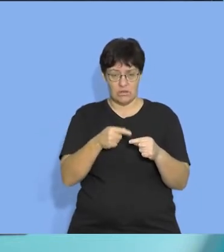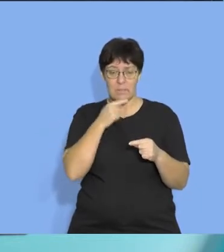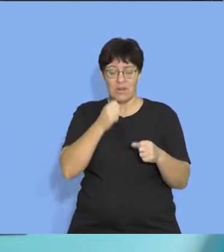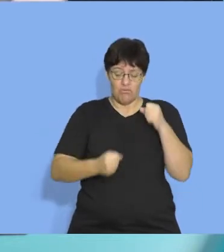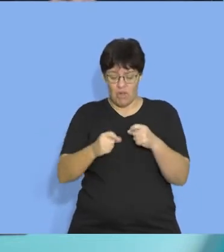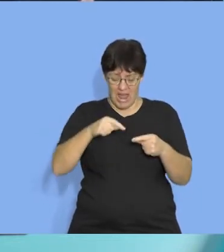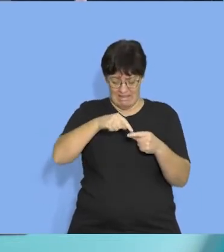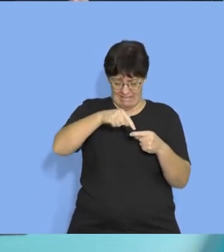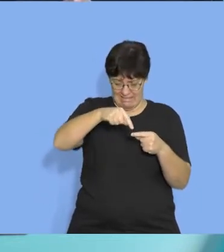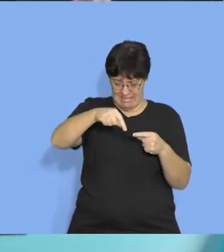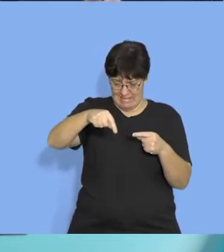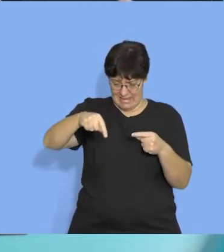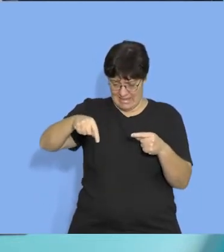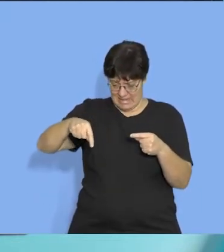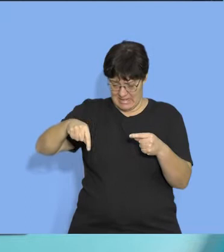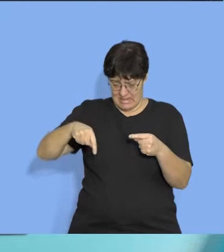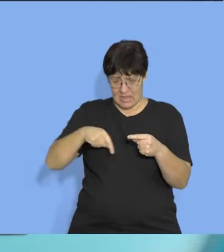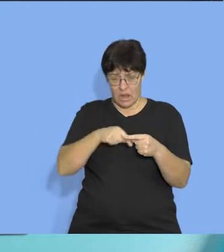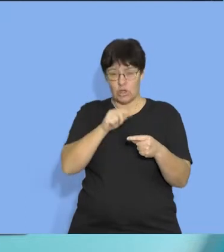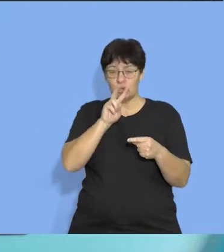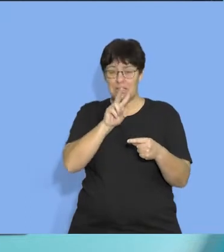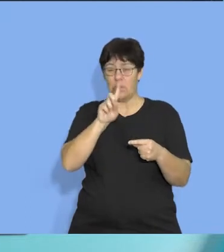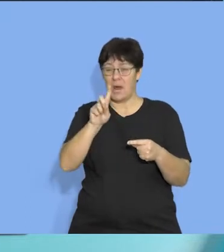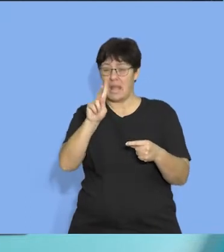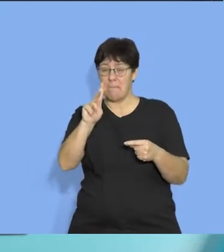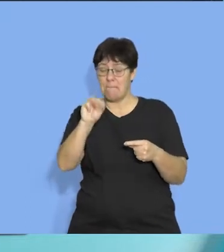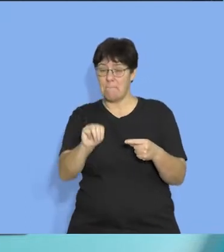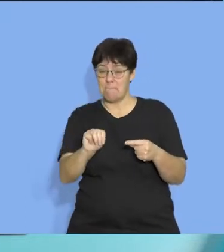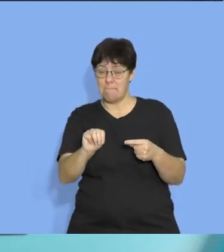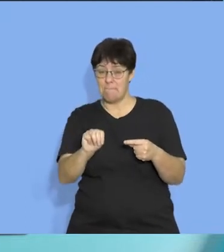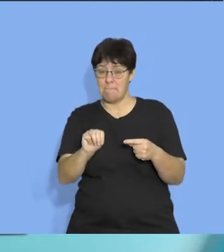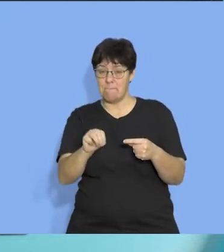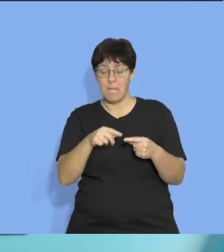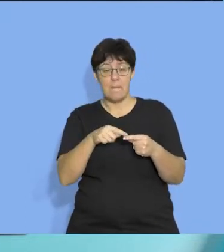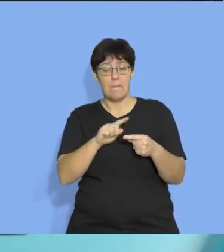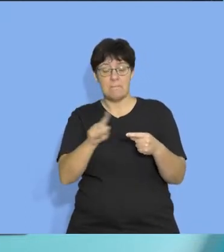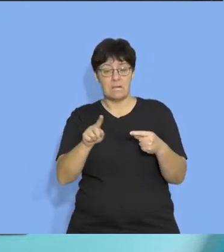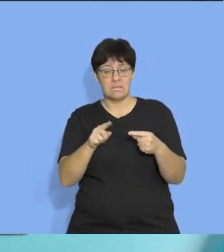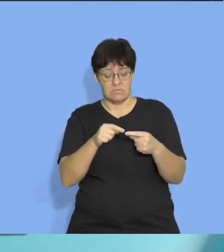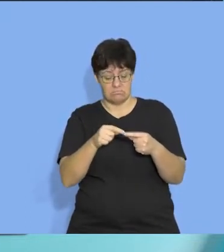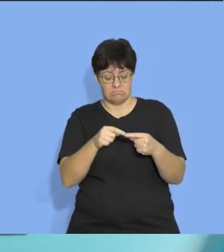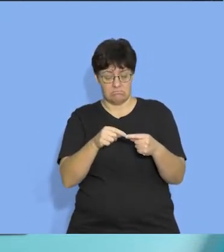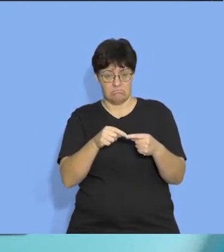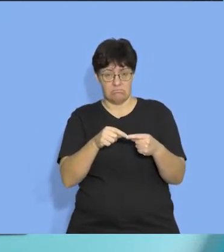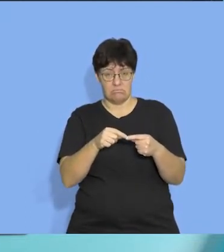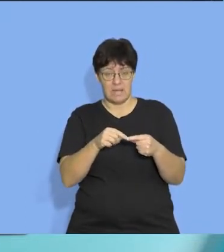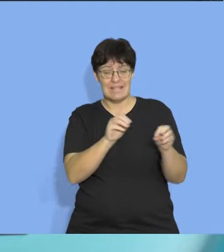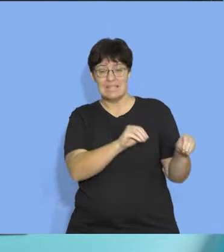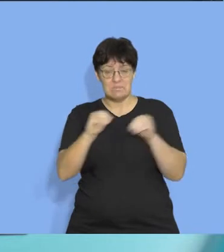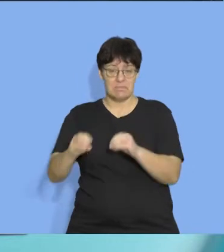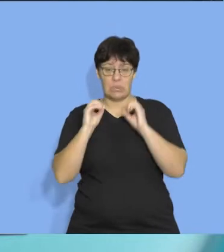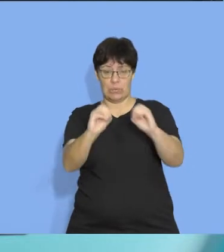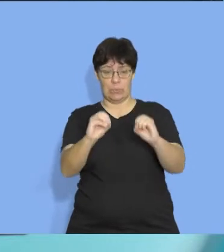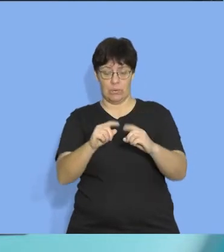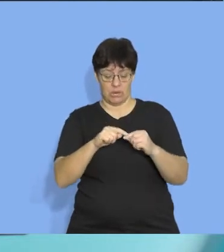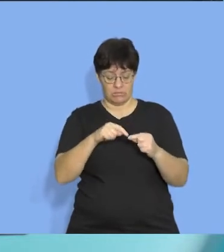have run, or in my case, walked 21 kilometers, but you start and stop, you actually have zero